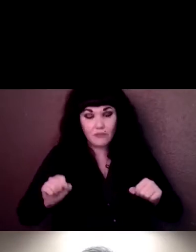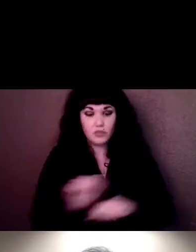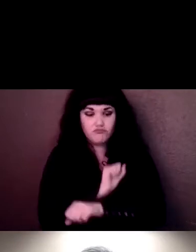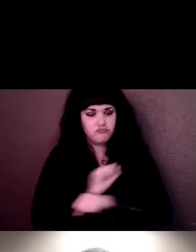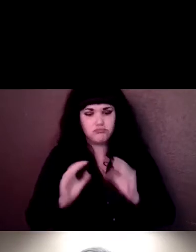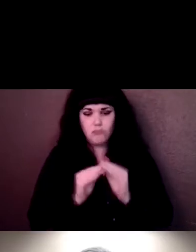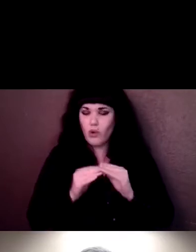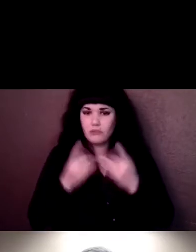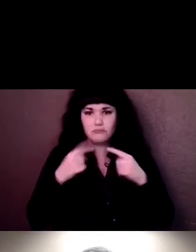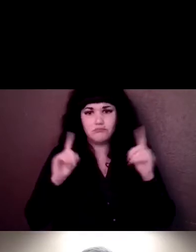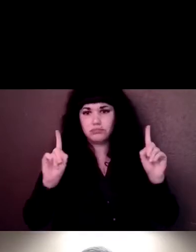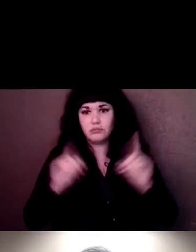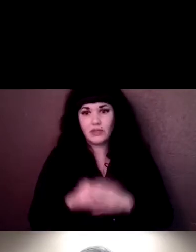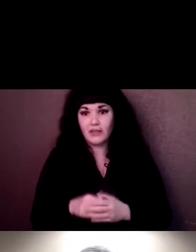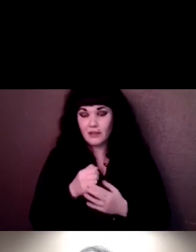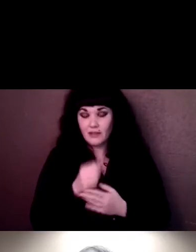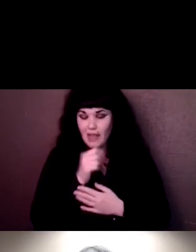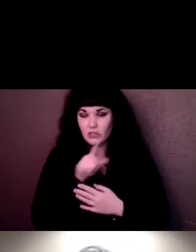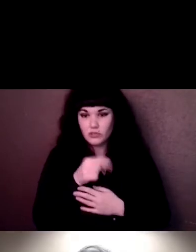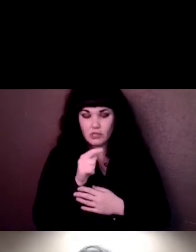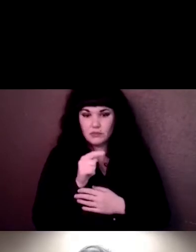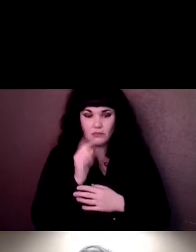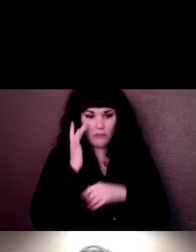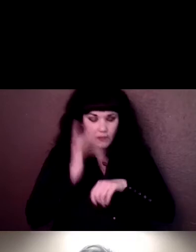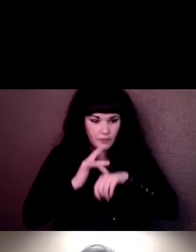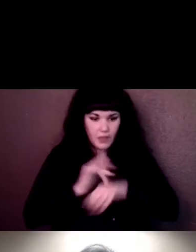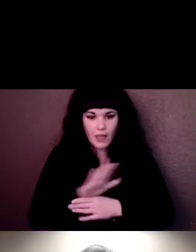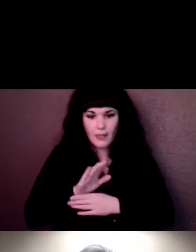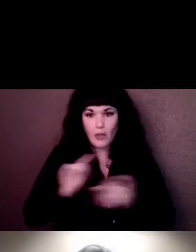just managing their pain.